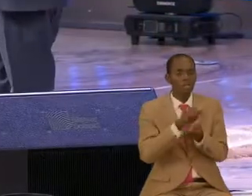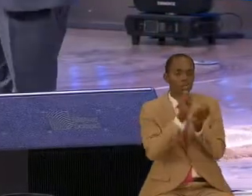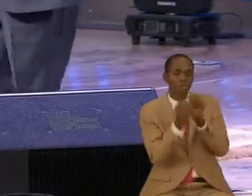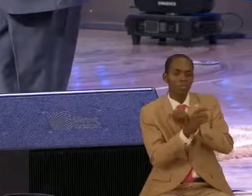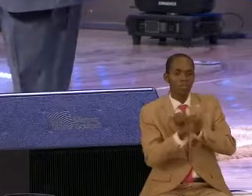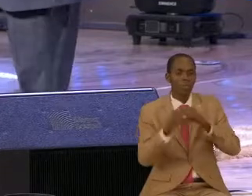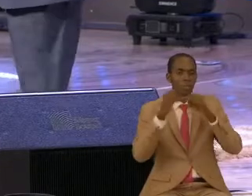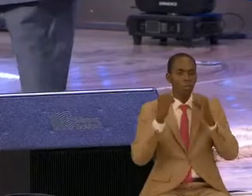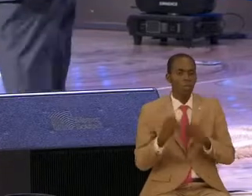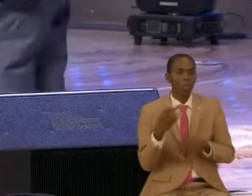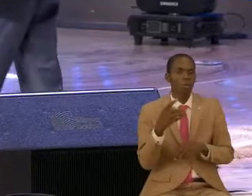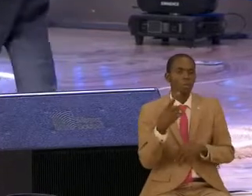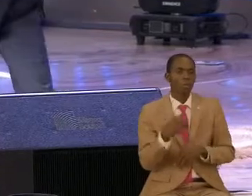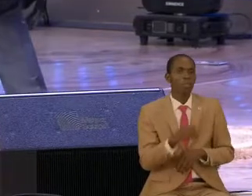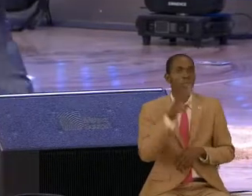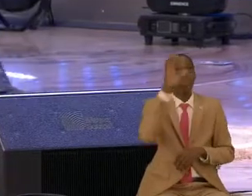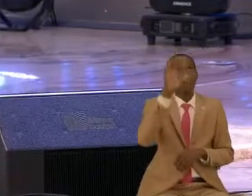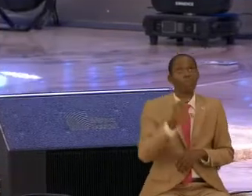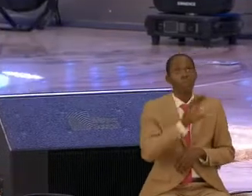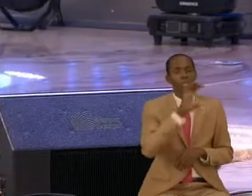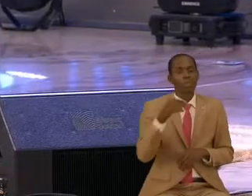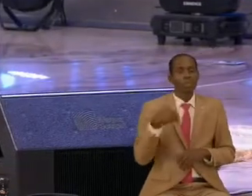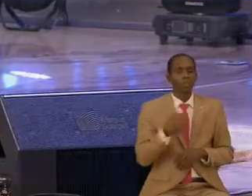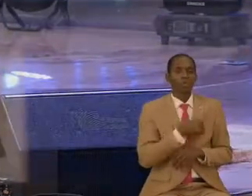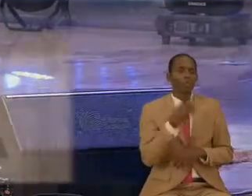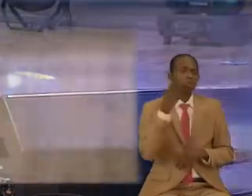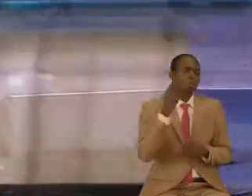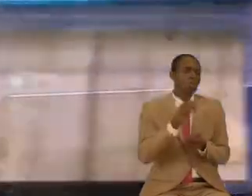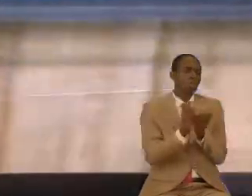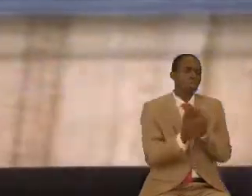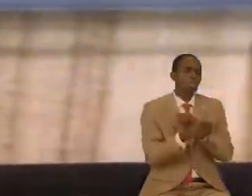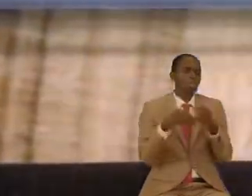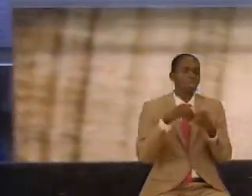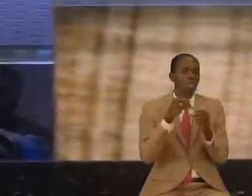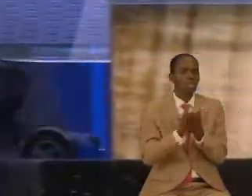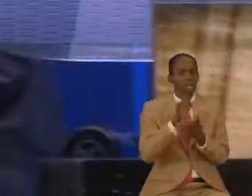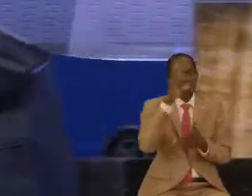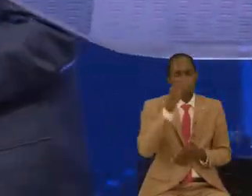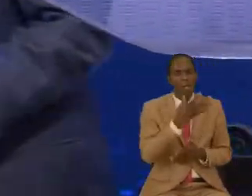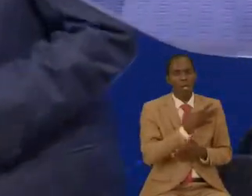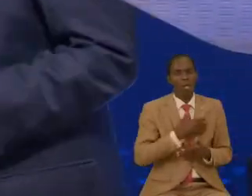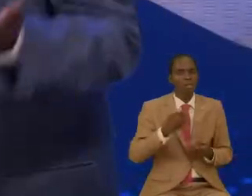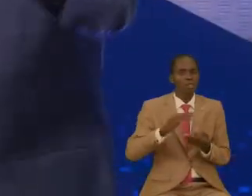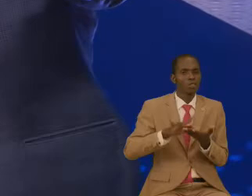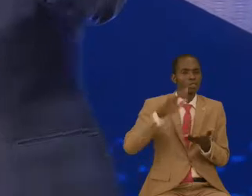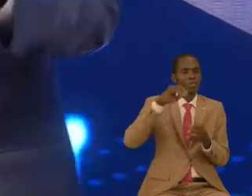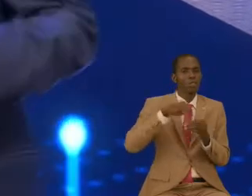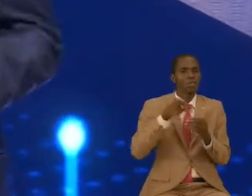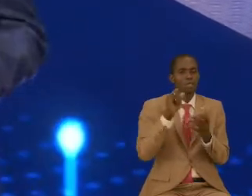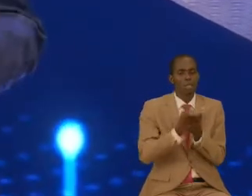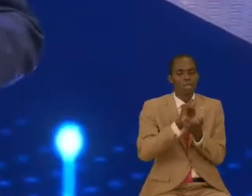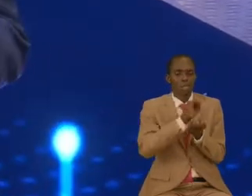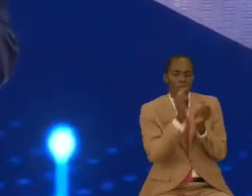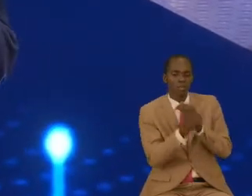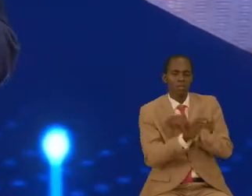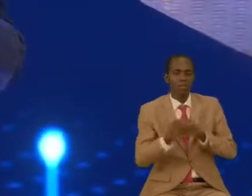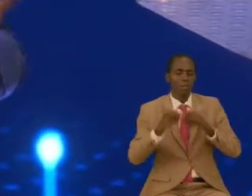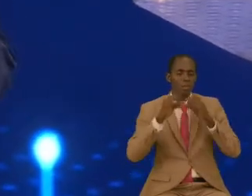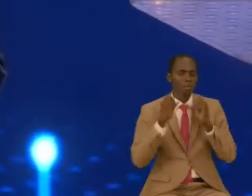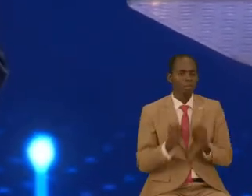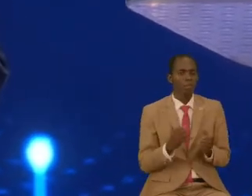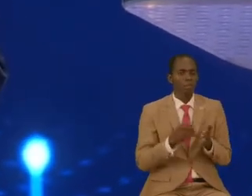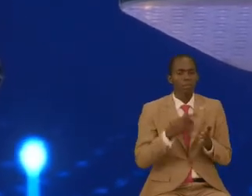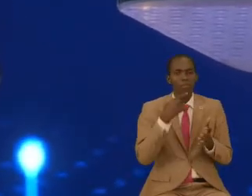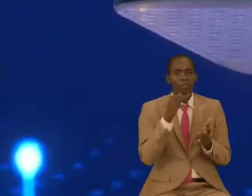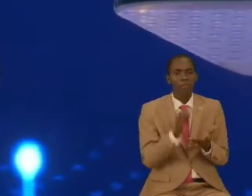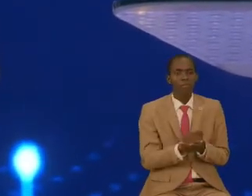of the cross. And we see the change in that man, and he gloried in that transforming power. It says it's the